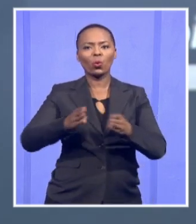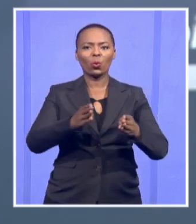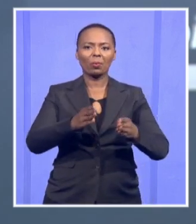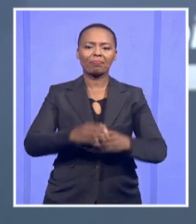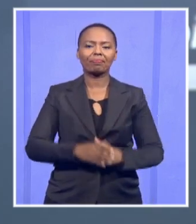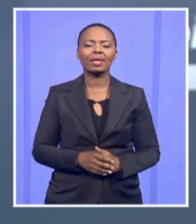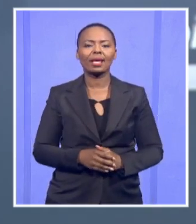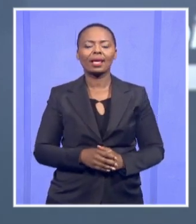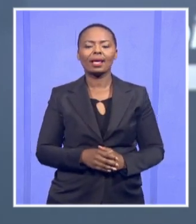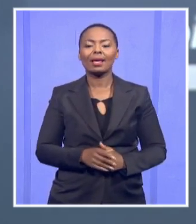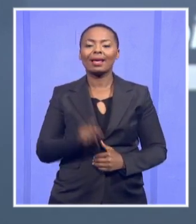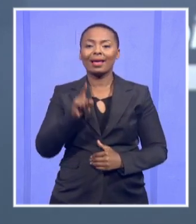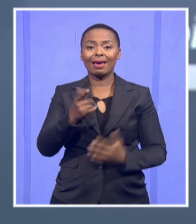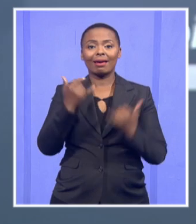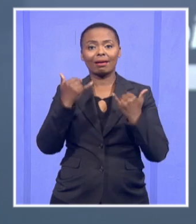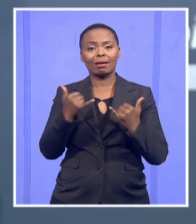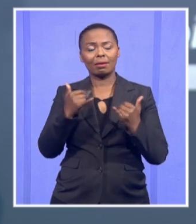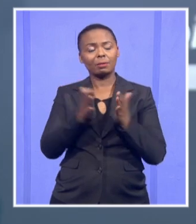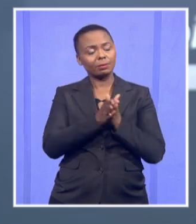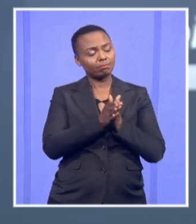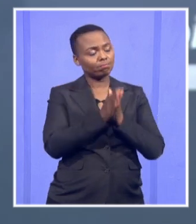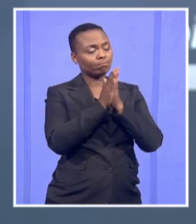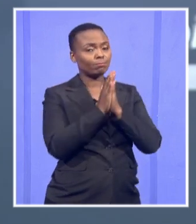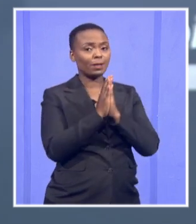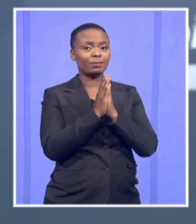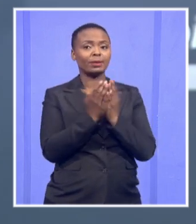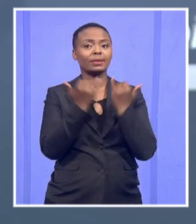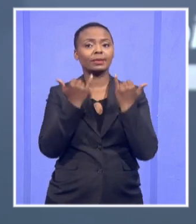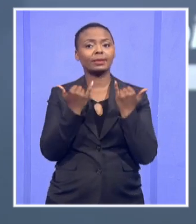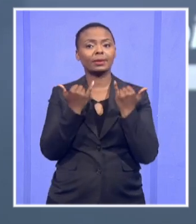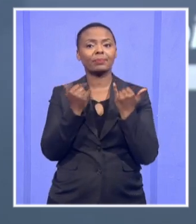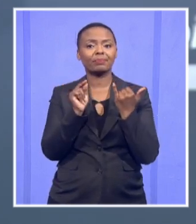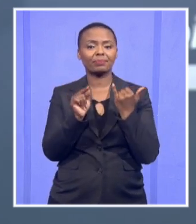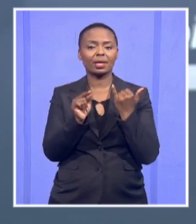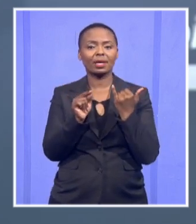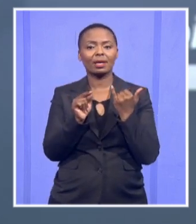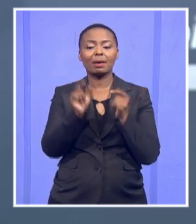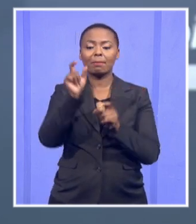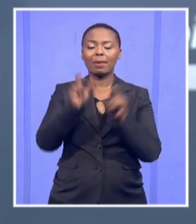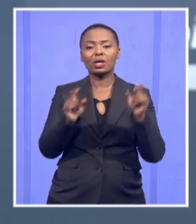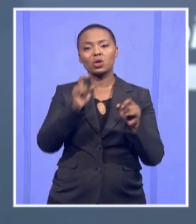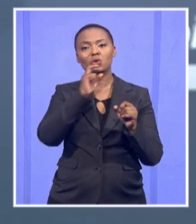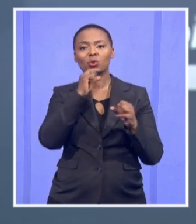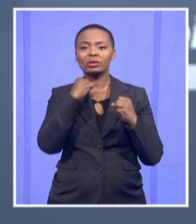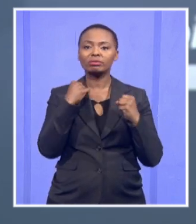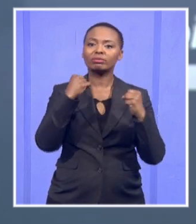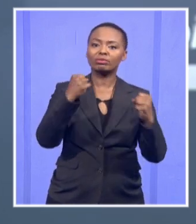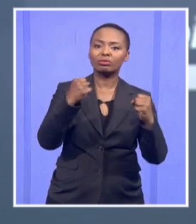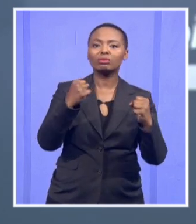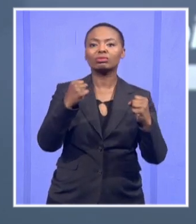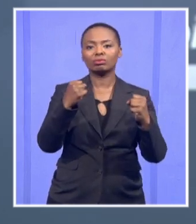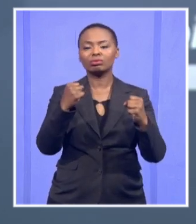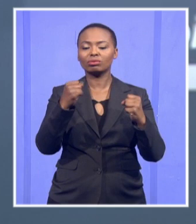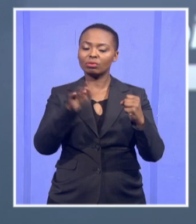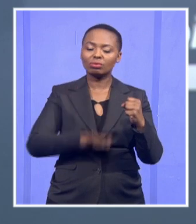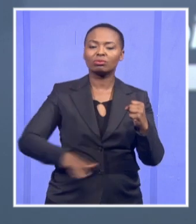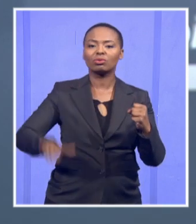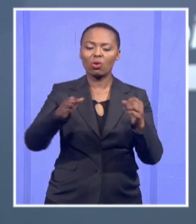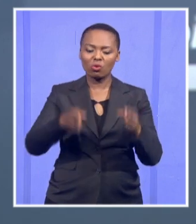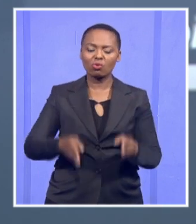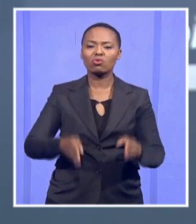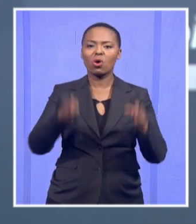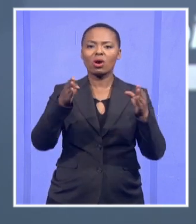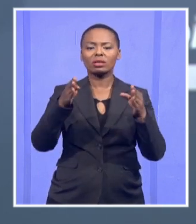Then the JRA would like to urge all road users to be extra cautious in the